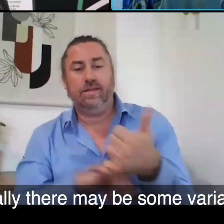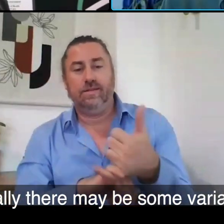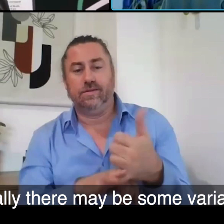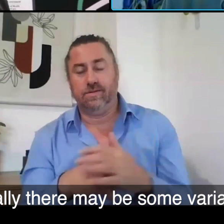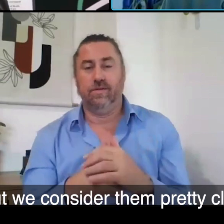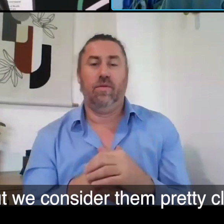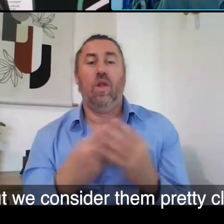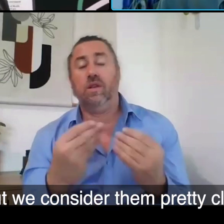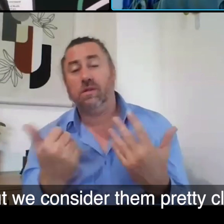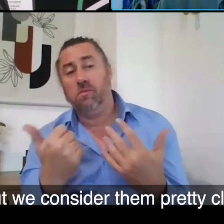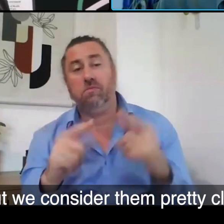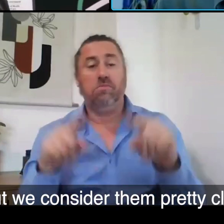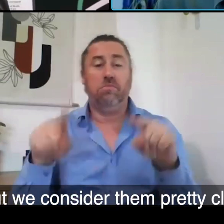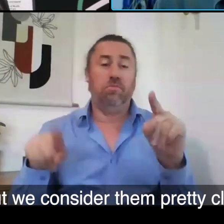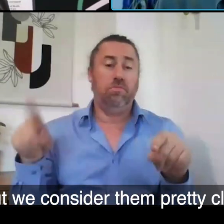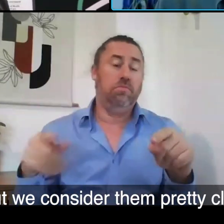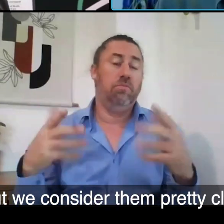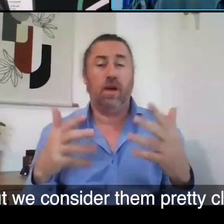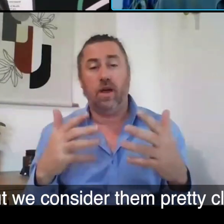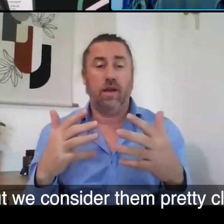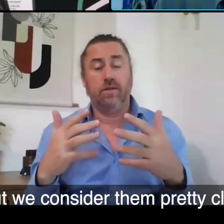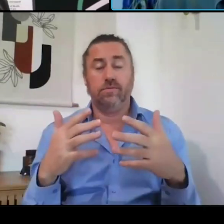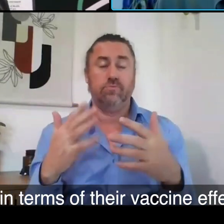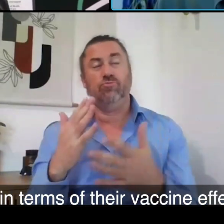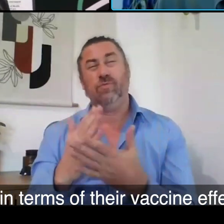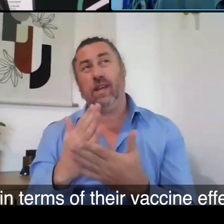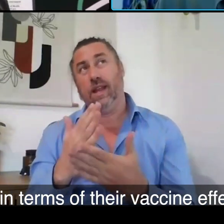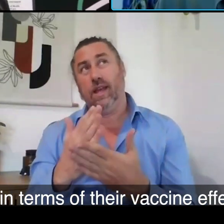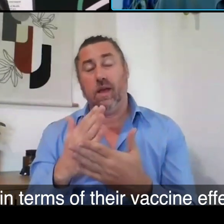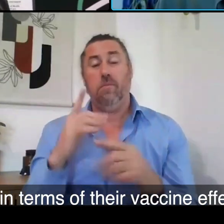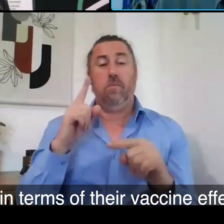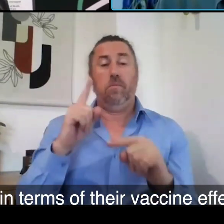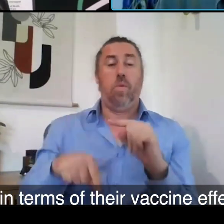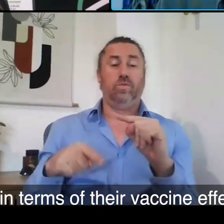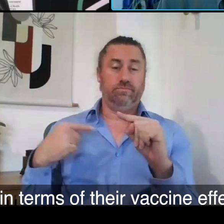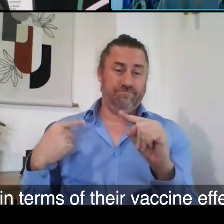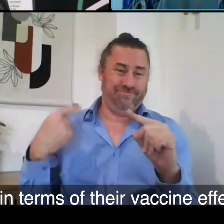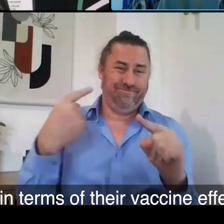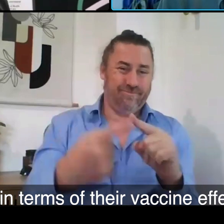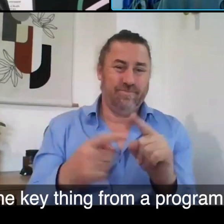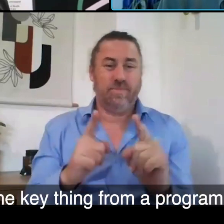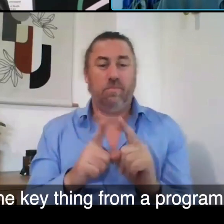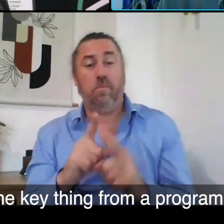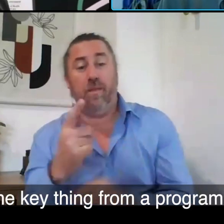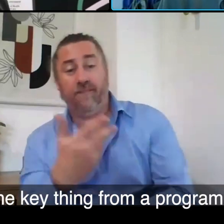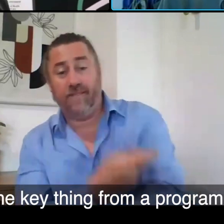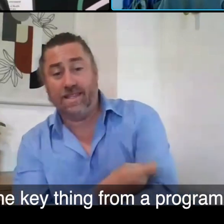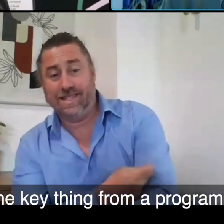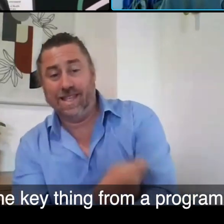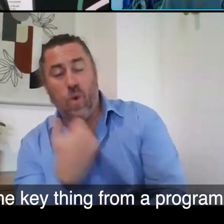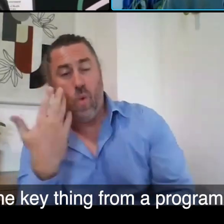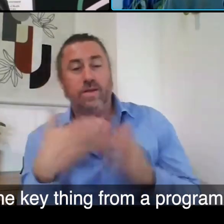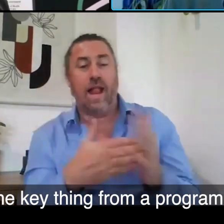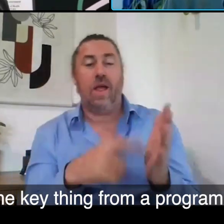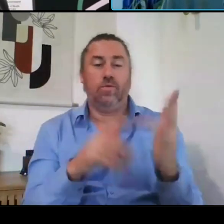some variation year to year, but we consider them pretty clinically equivalent in terms of their vaccine effectiveness. So I think the